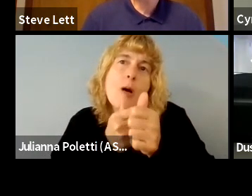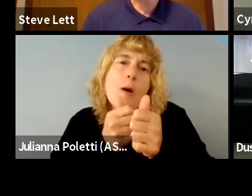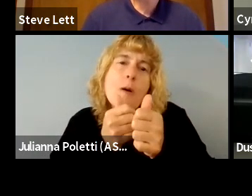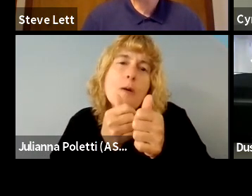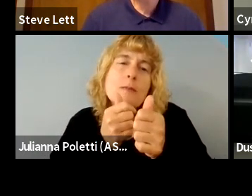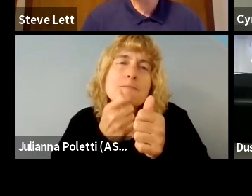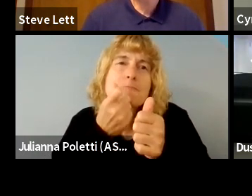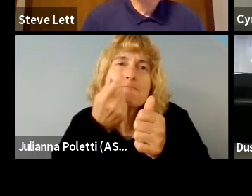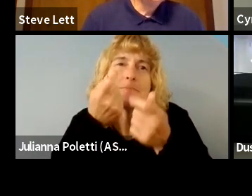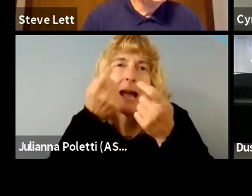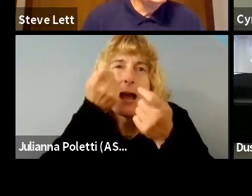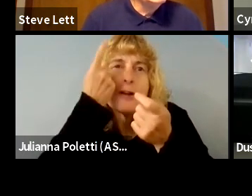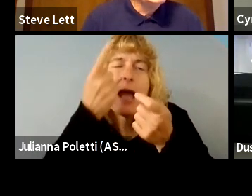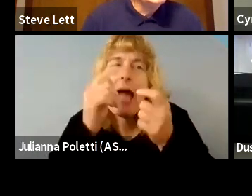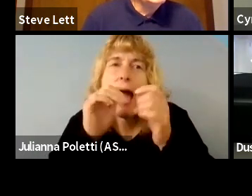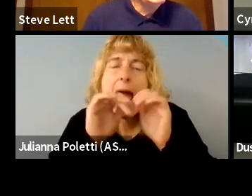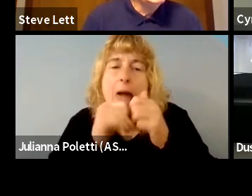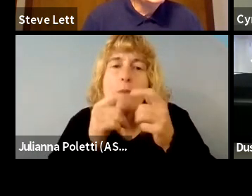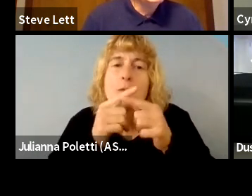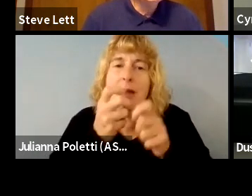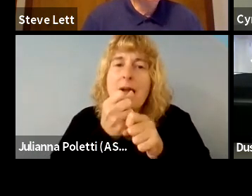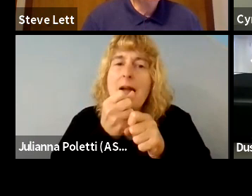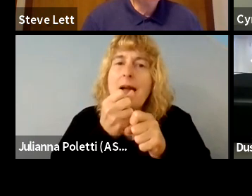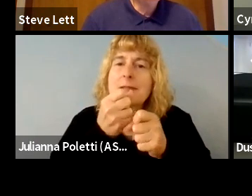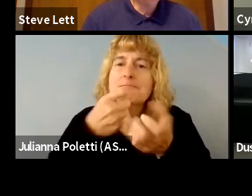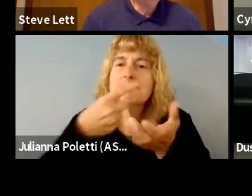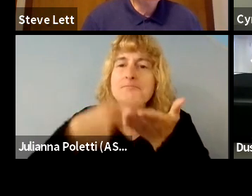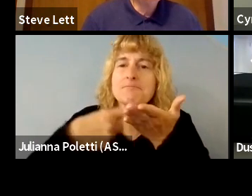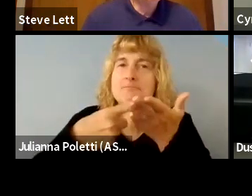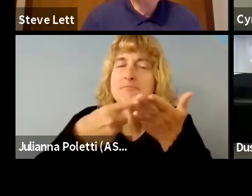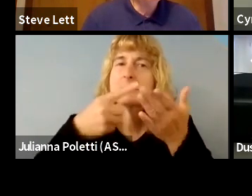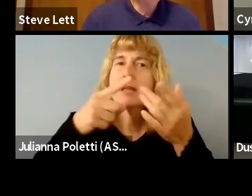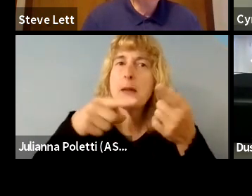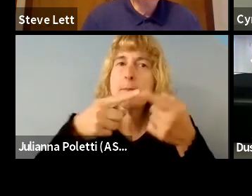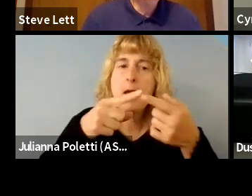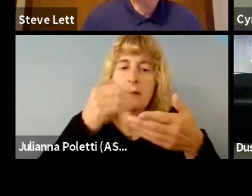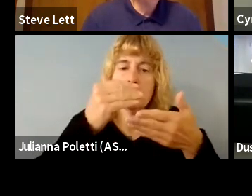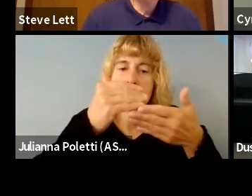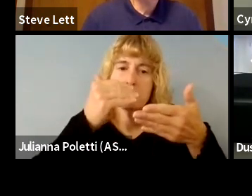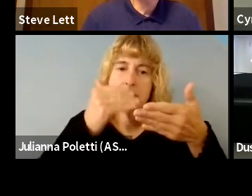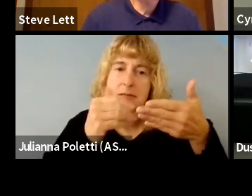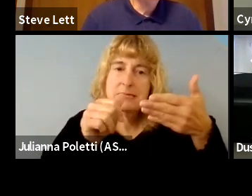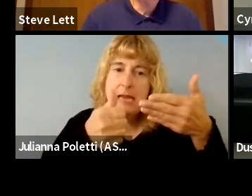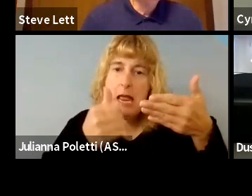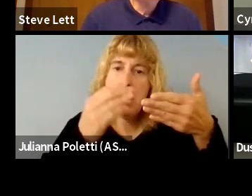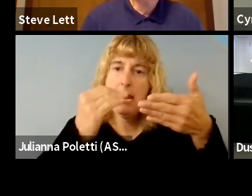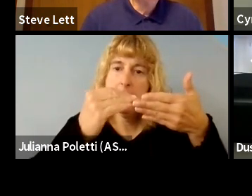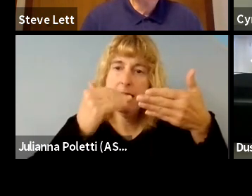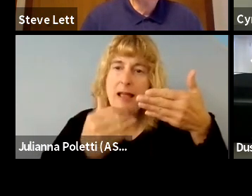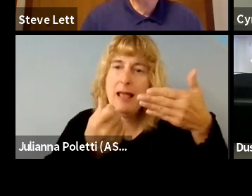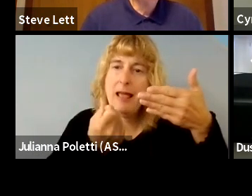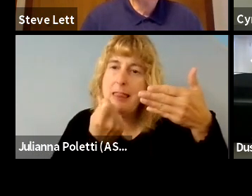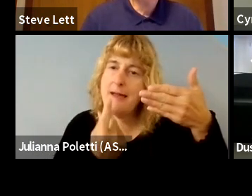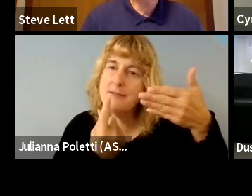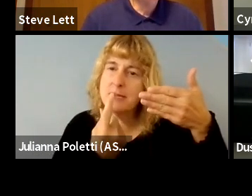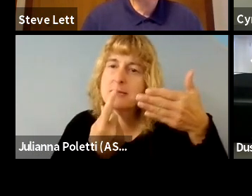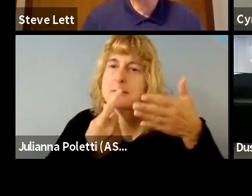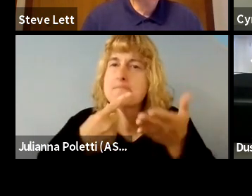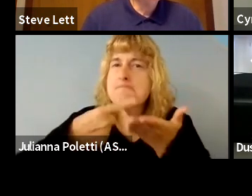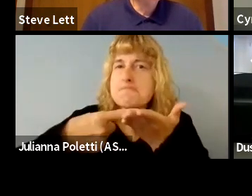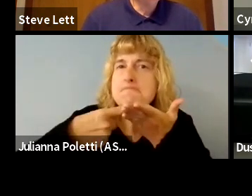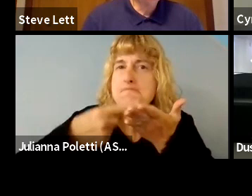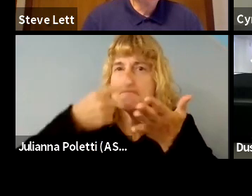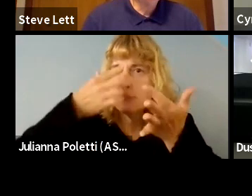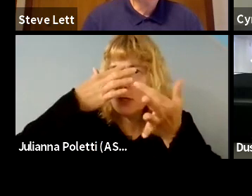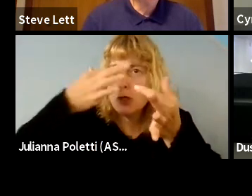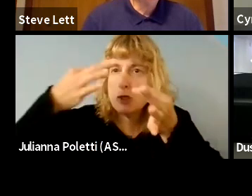us to get a hearing on subsection 10 and 11. I said hearing, I don't know if that's the right term, but get some determination before.